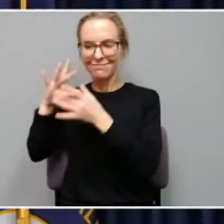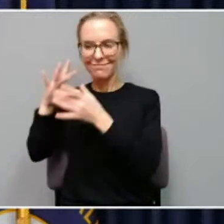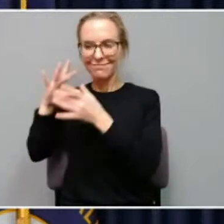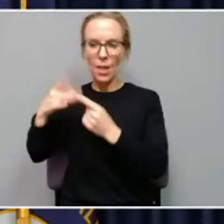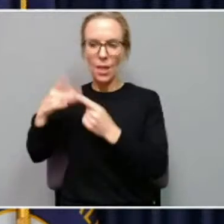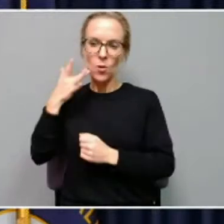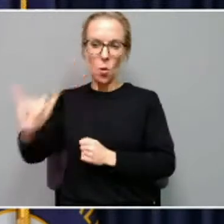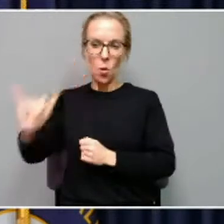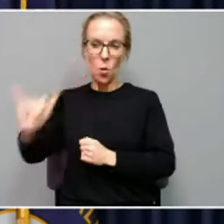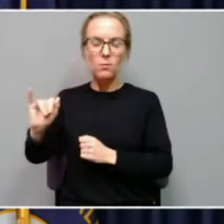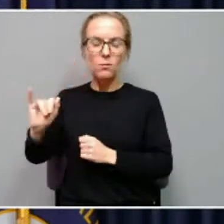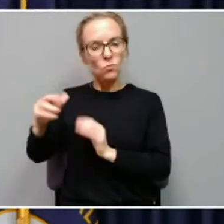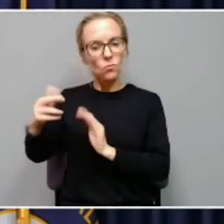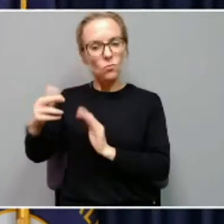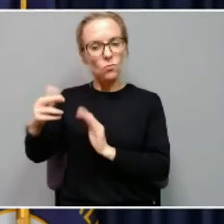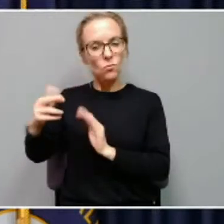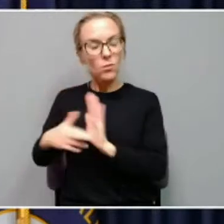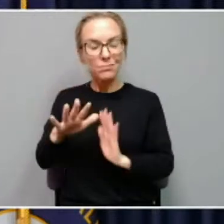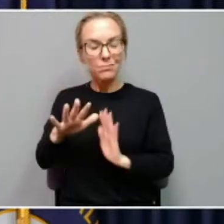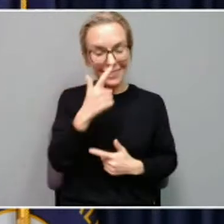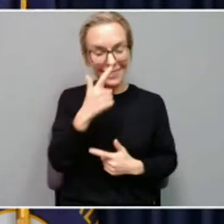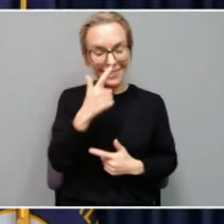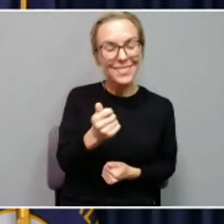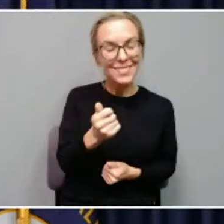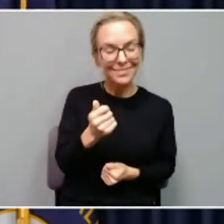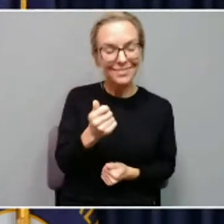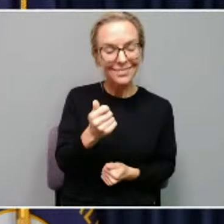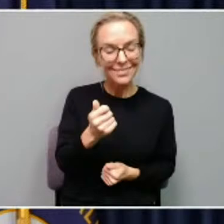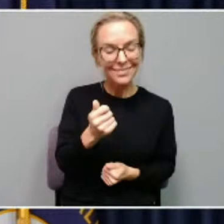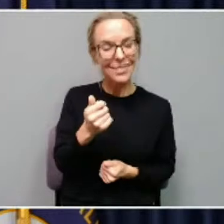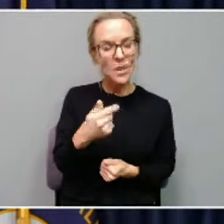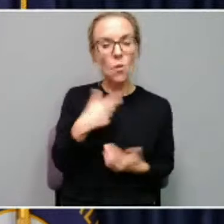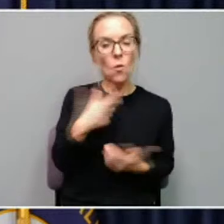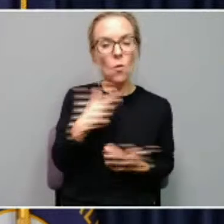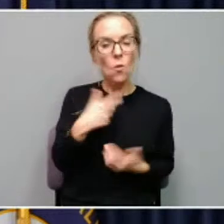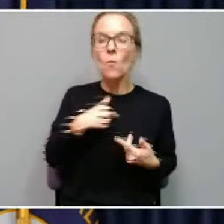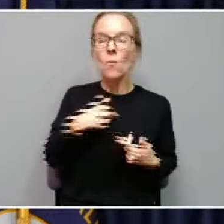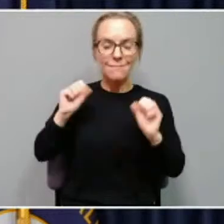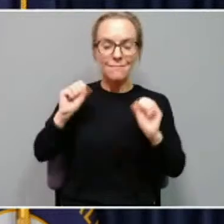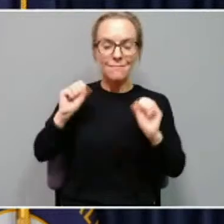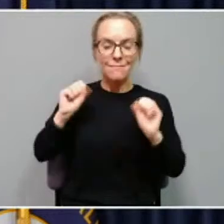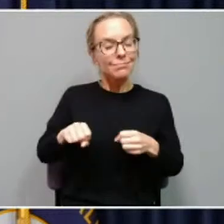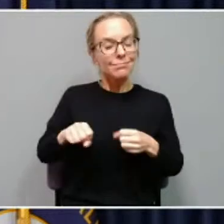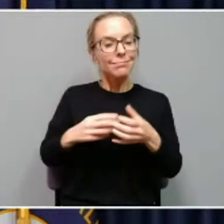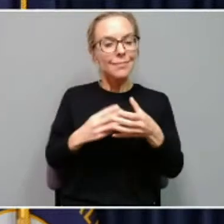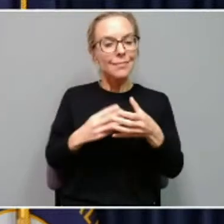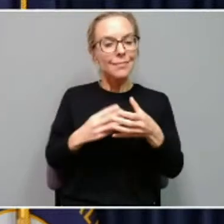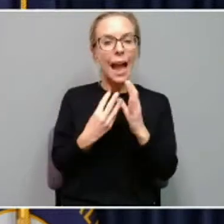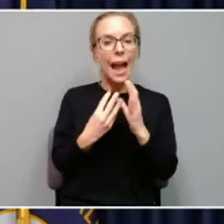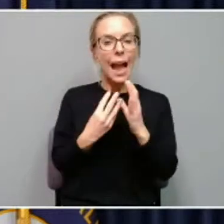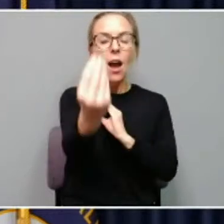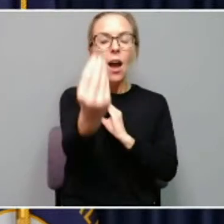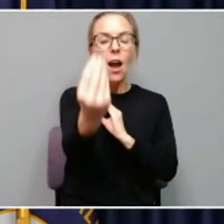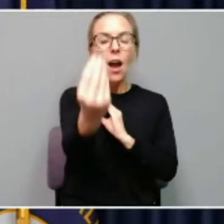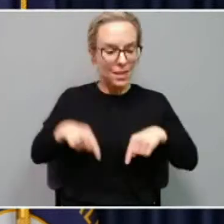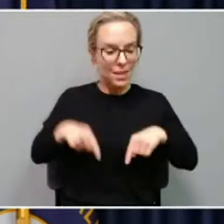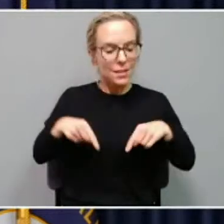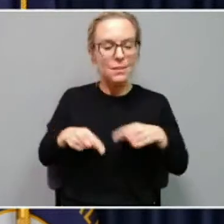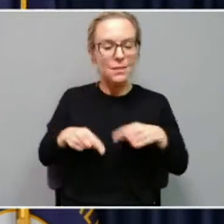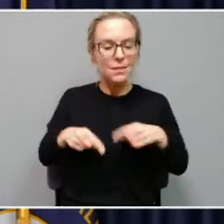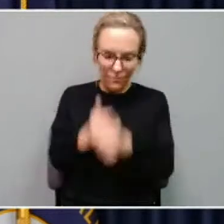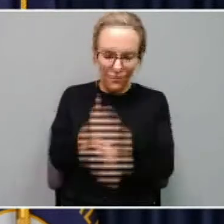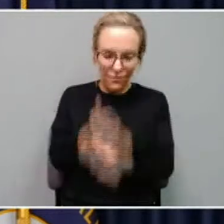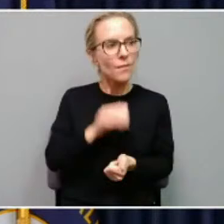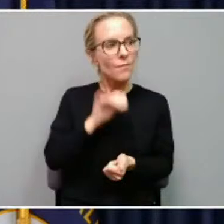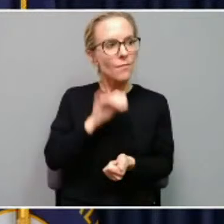it interesting that what gets us out of this is simply following that commandment